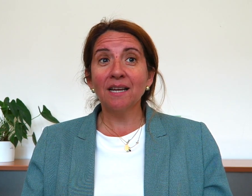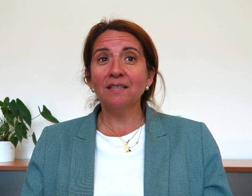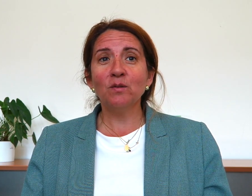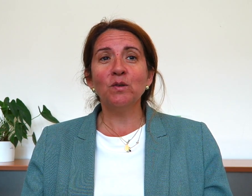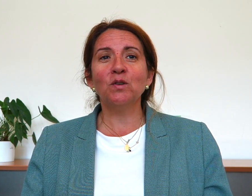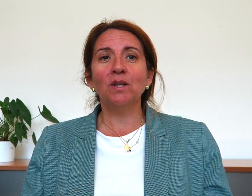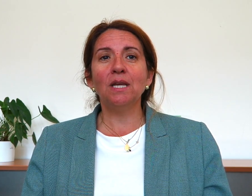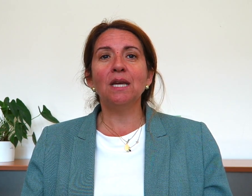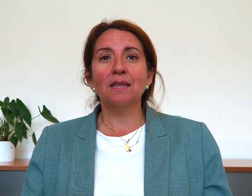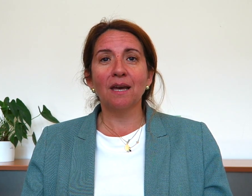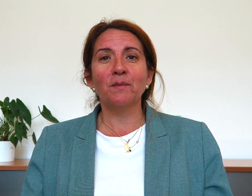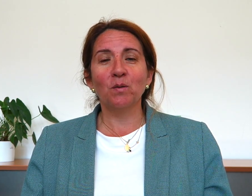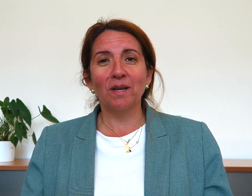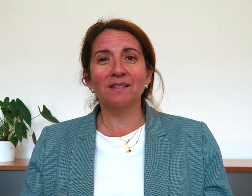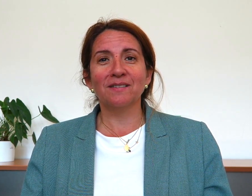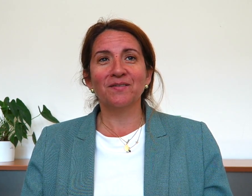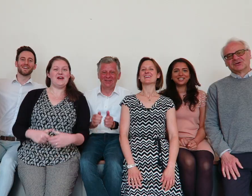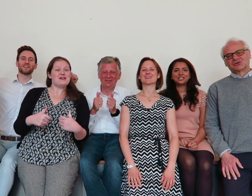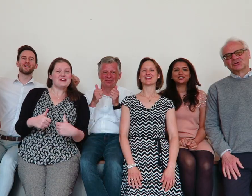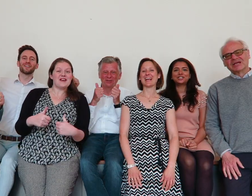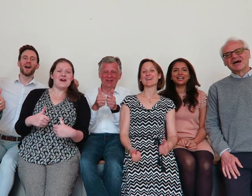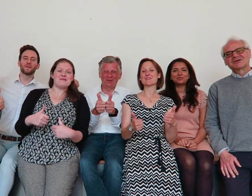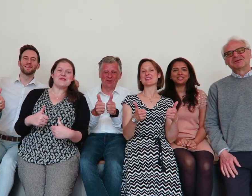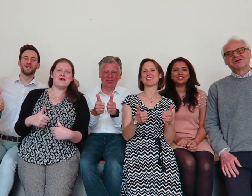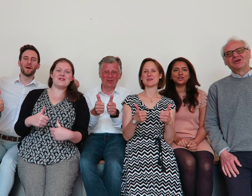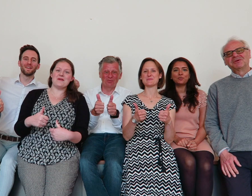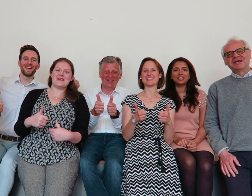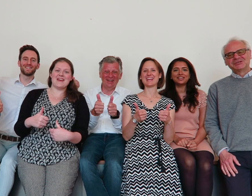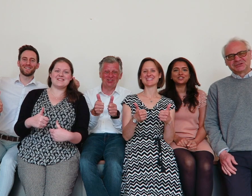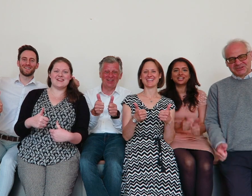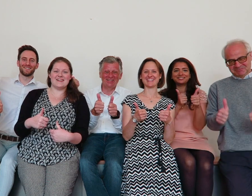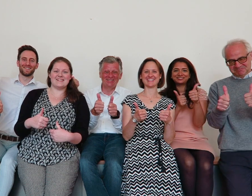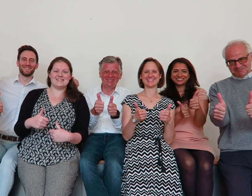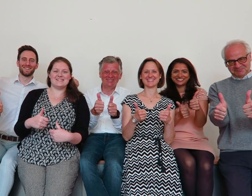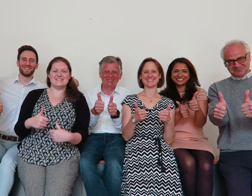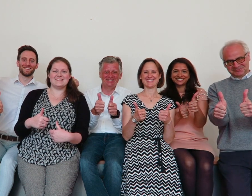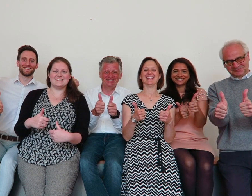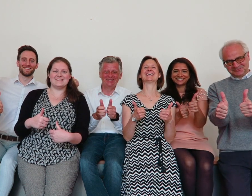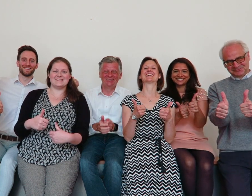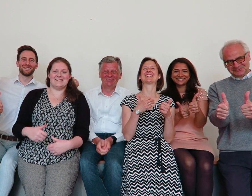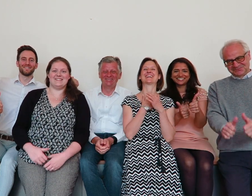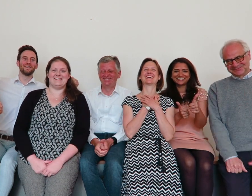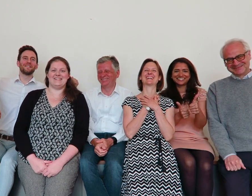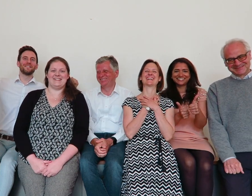about this exciting opportunity in the coming weeks. Good luck with your nomination!